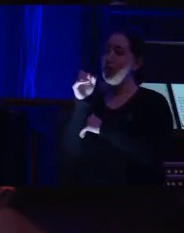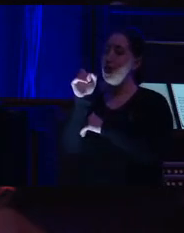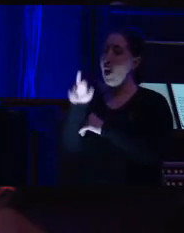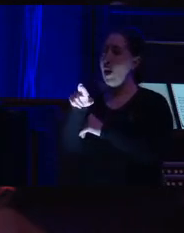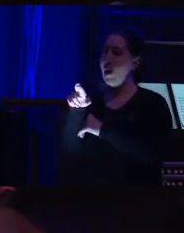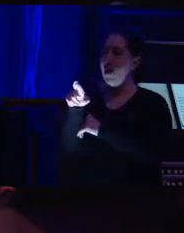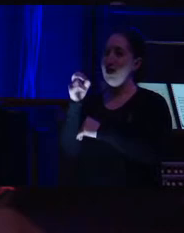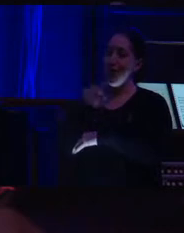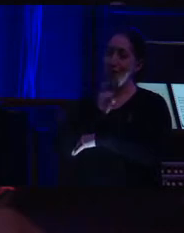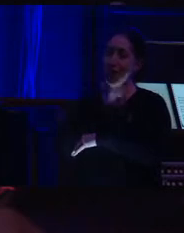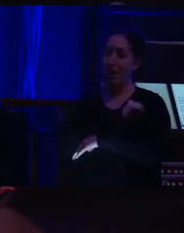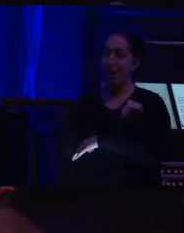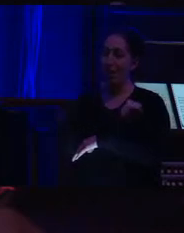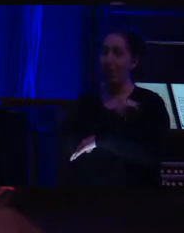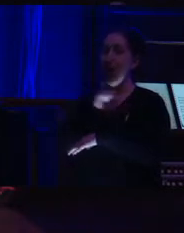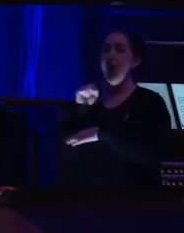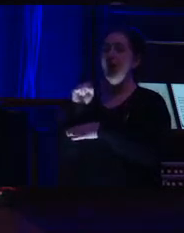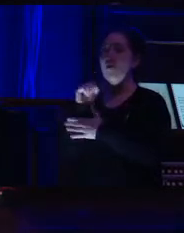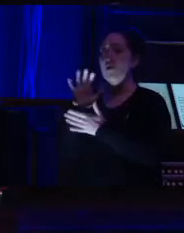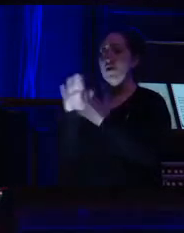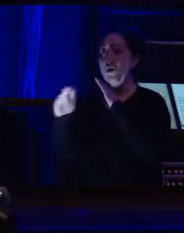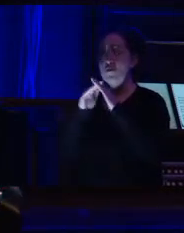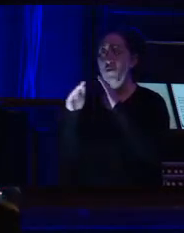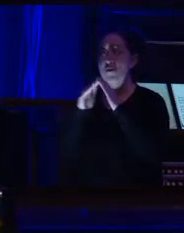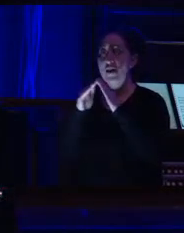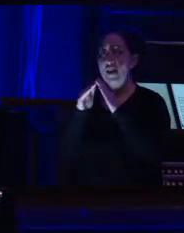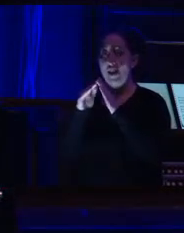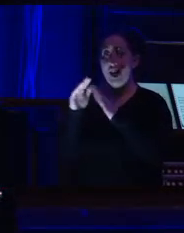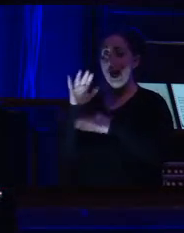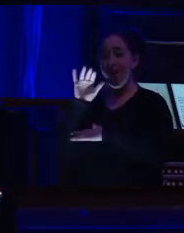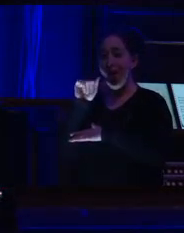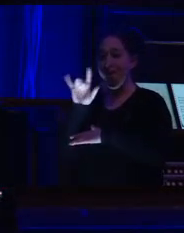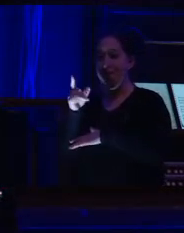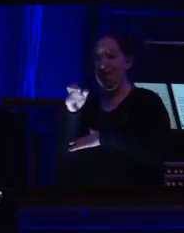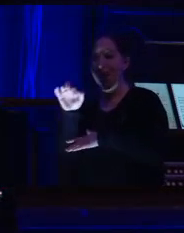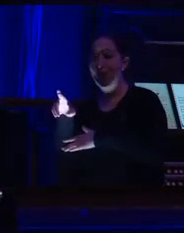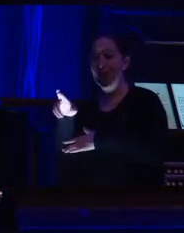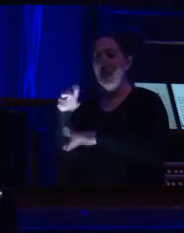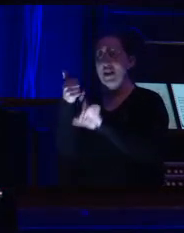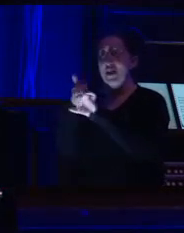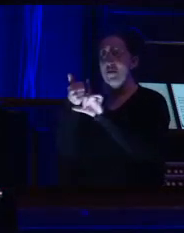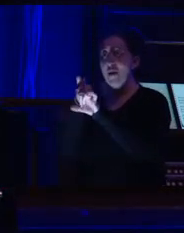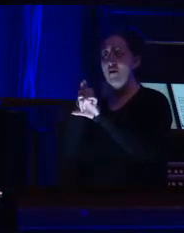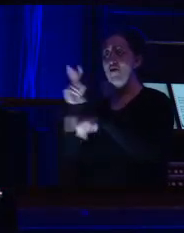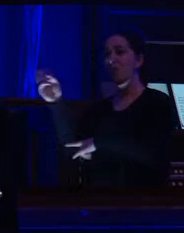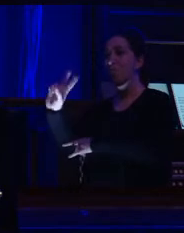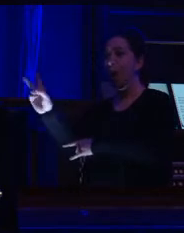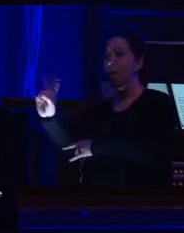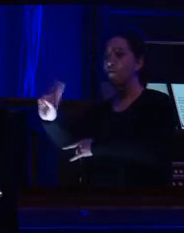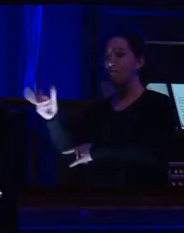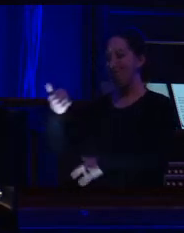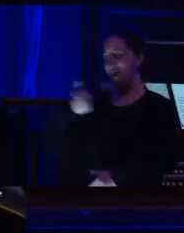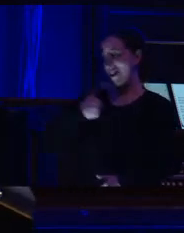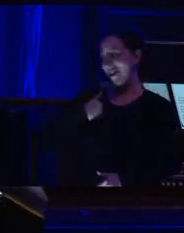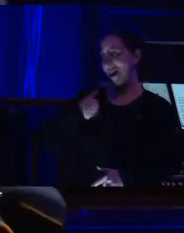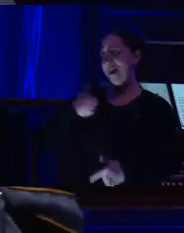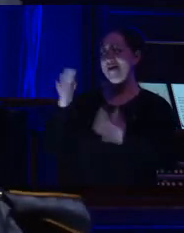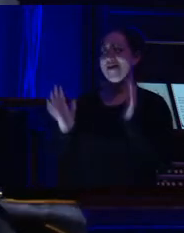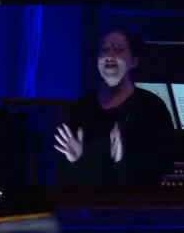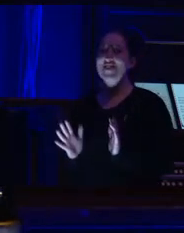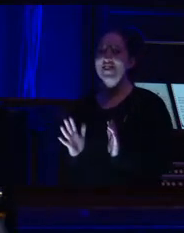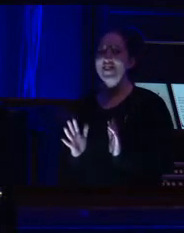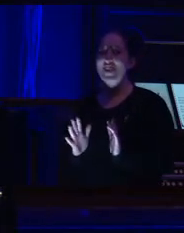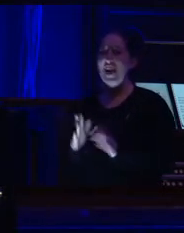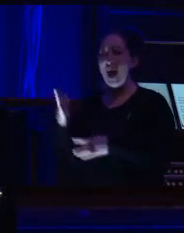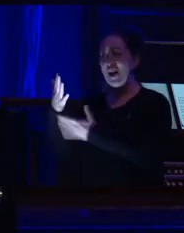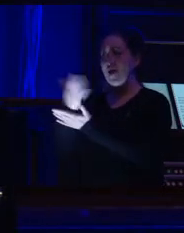Committee on University Affairs, Alan is a fellow Vancouverite, a Canadian, and he earned his